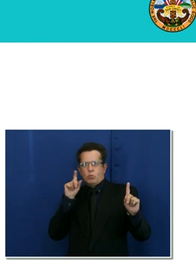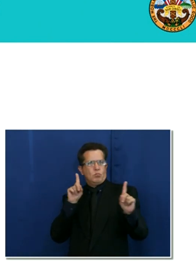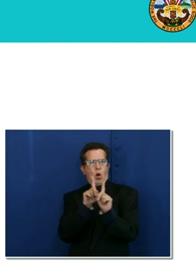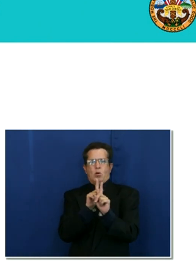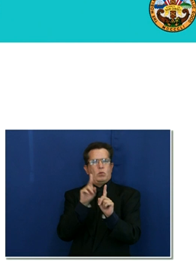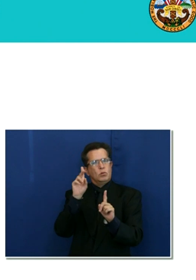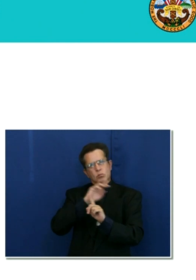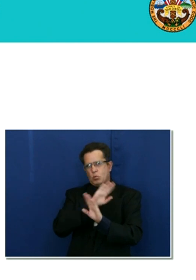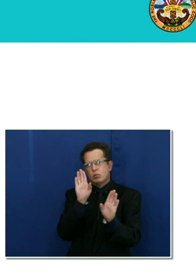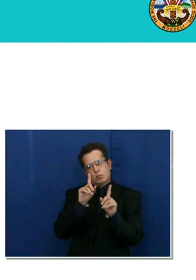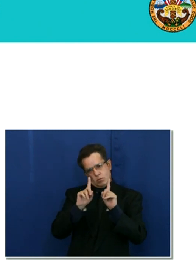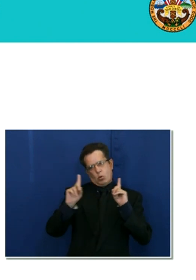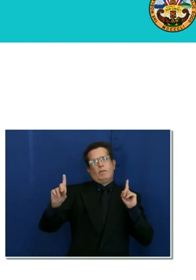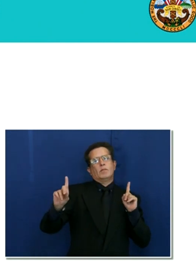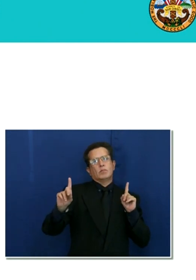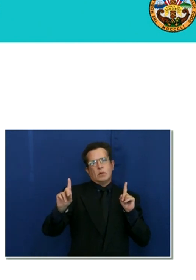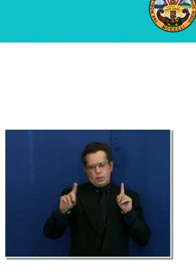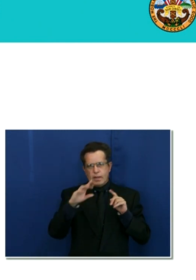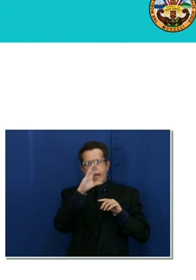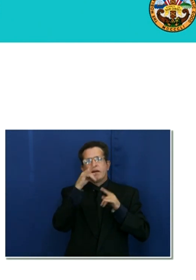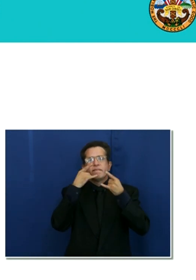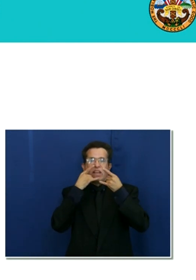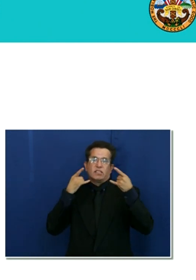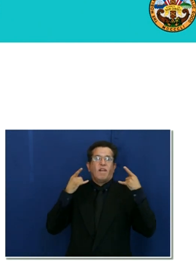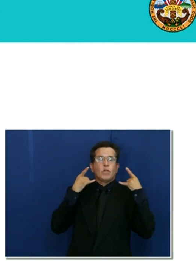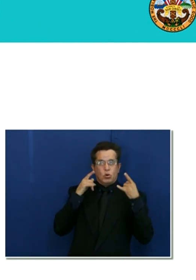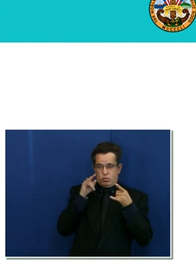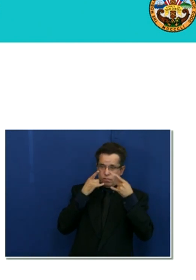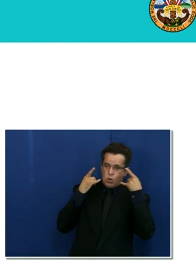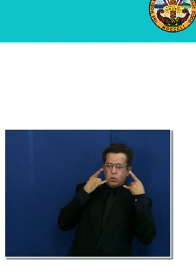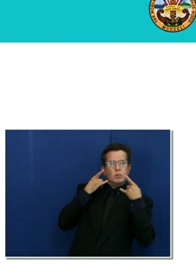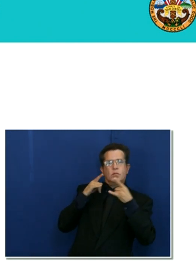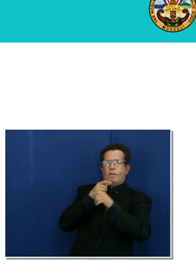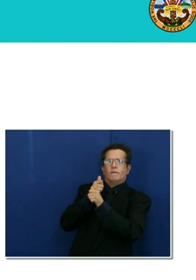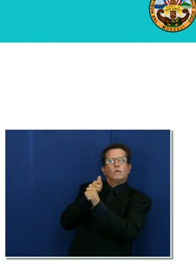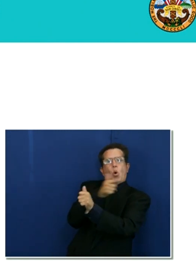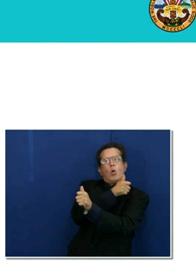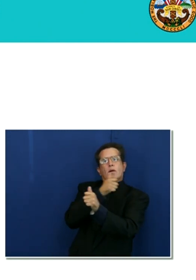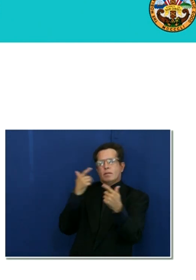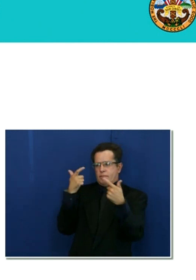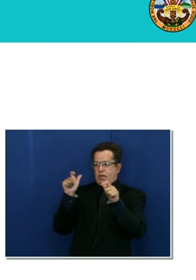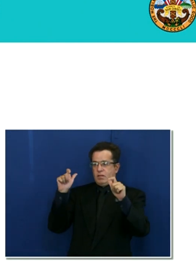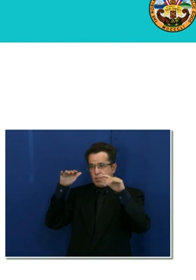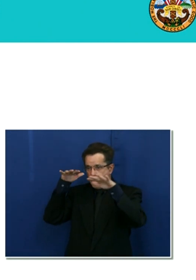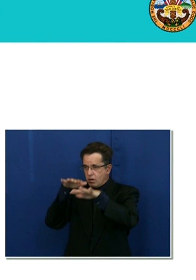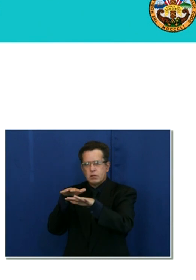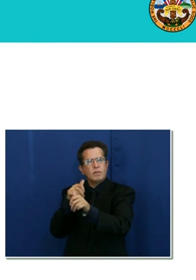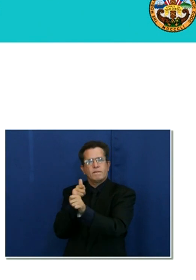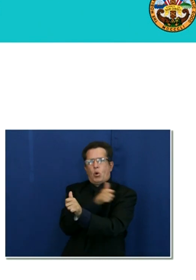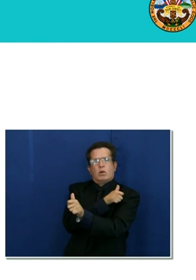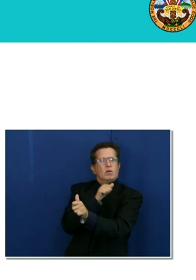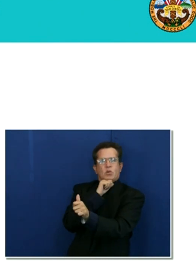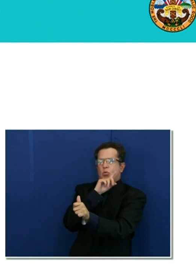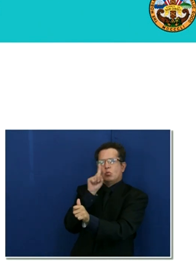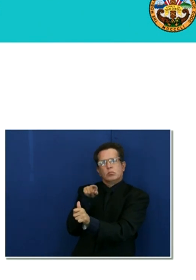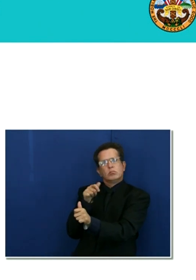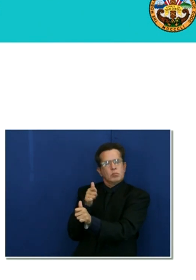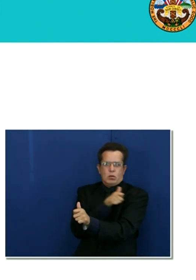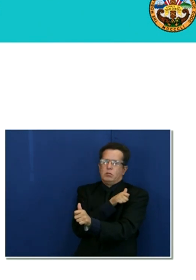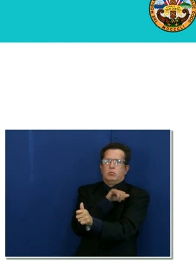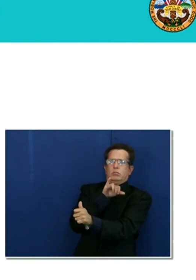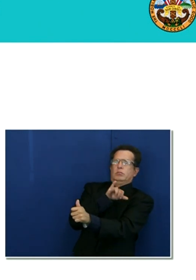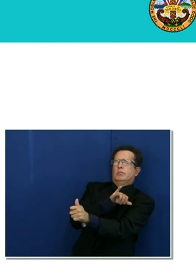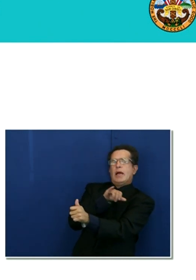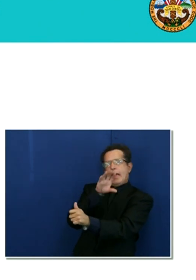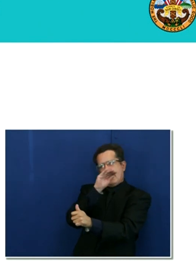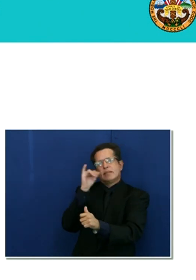household, wearing a facial covering, avoiding crowds, and importantly, stay home if you're